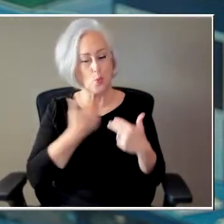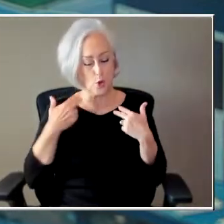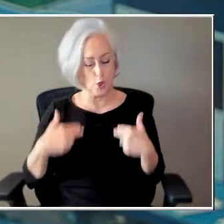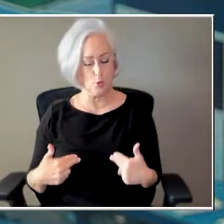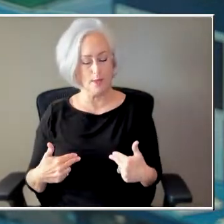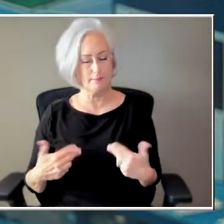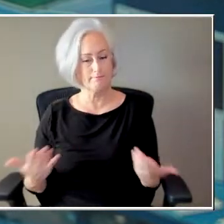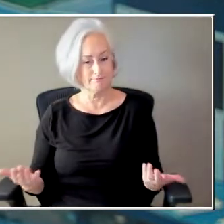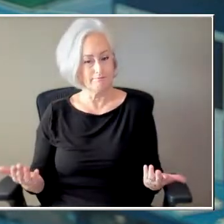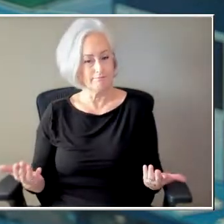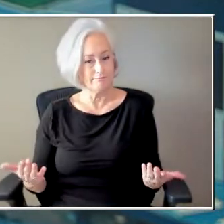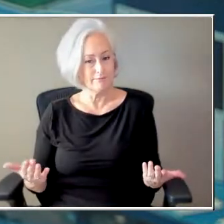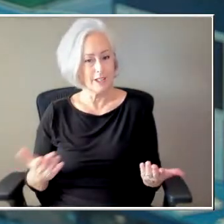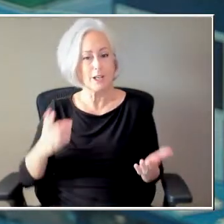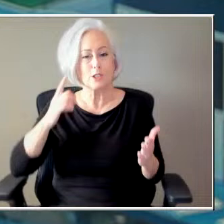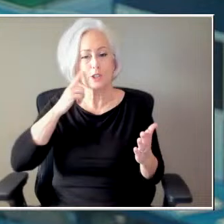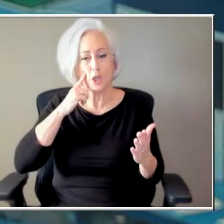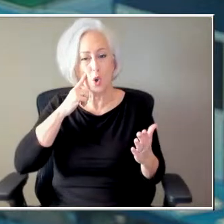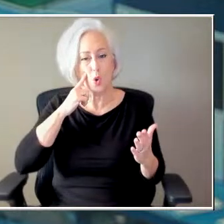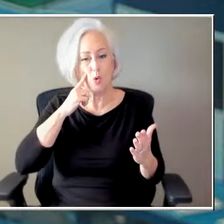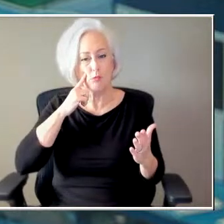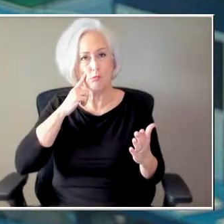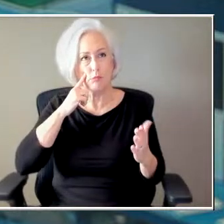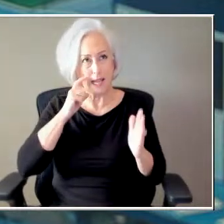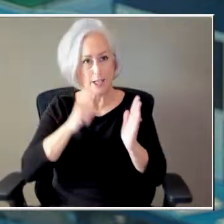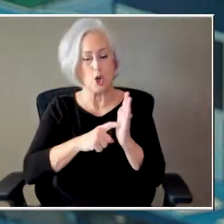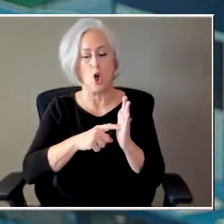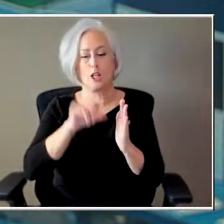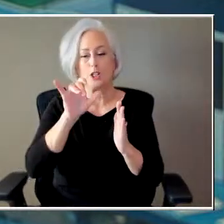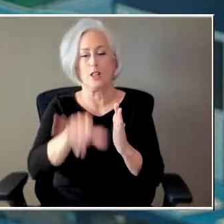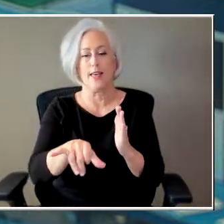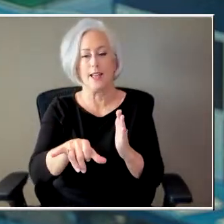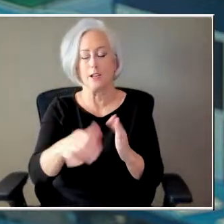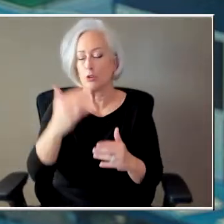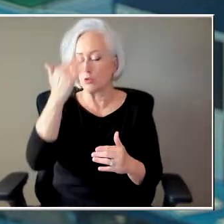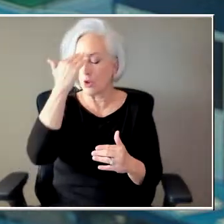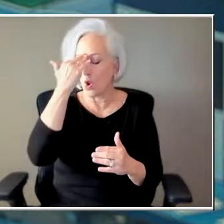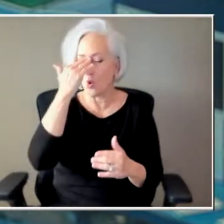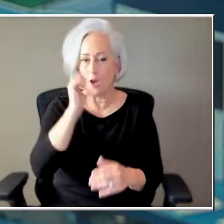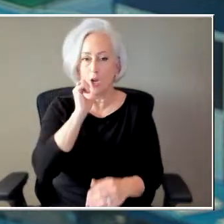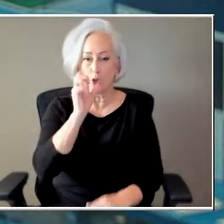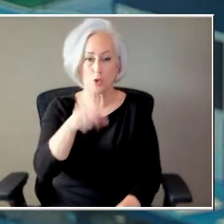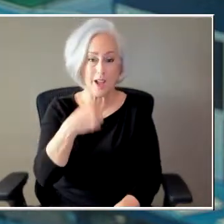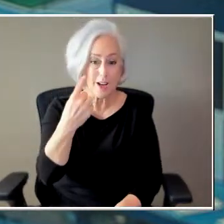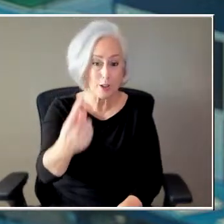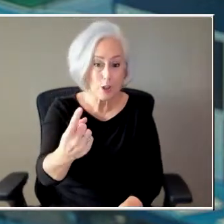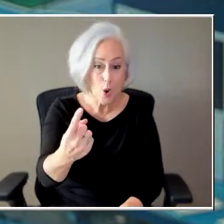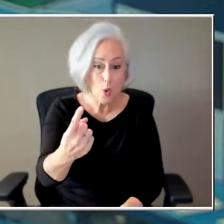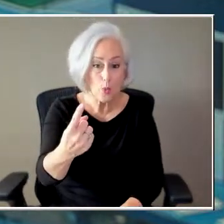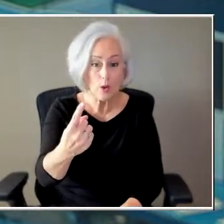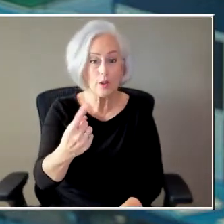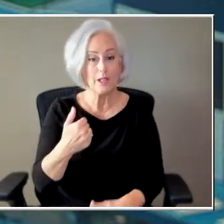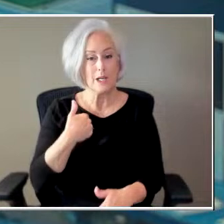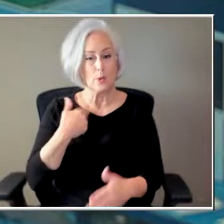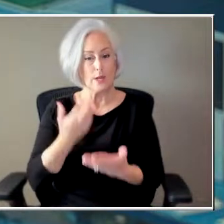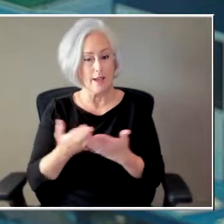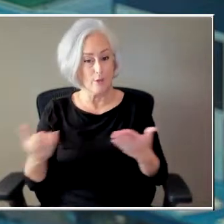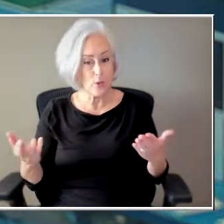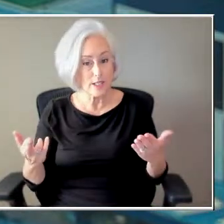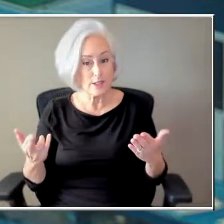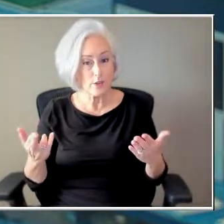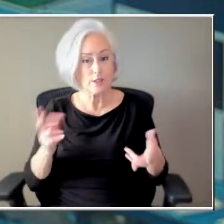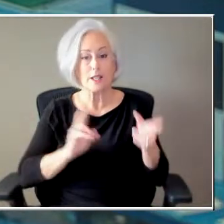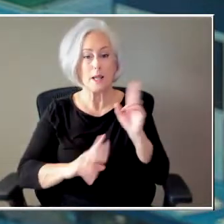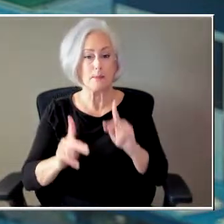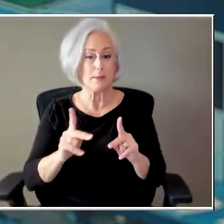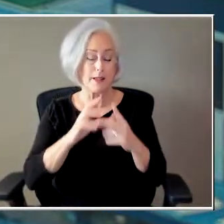acknowledging that and knowing that you're not alone and that there's resources and, people that care and want to